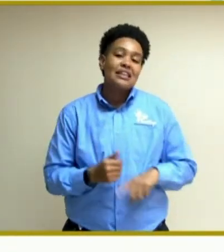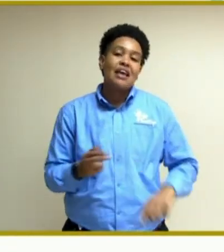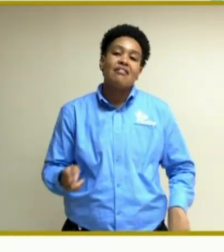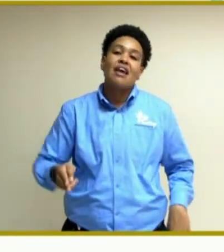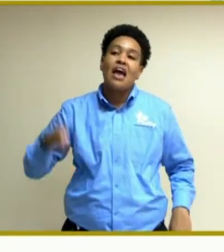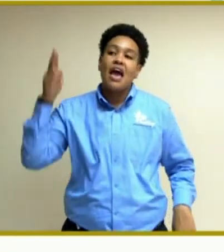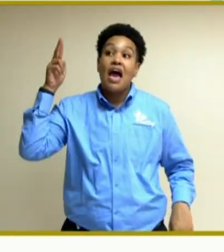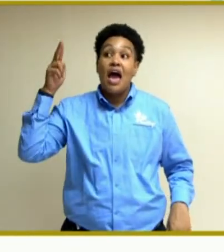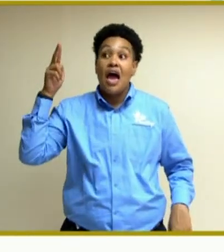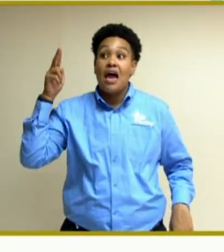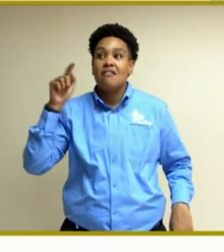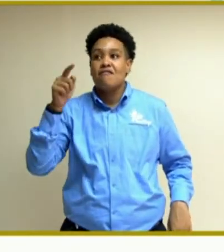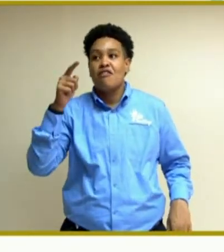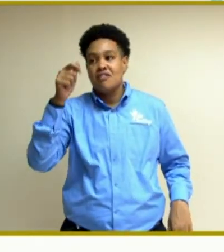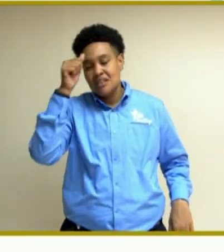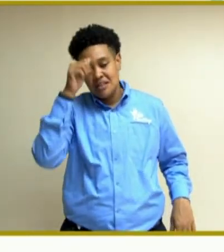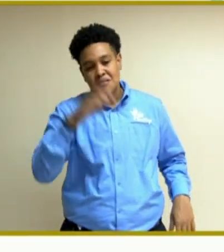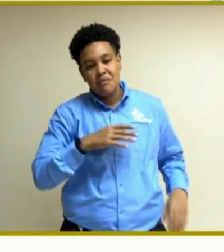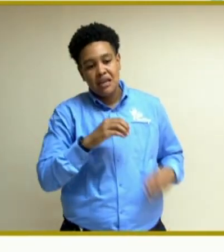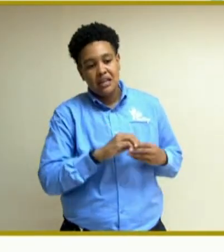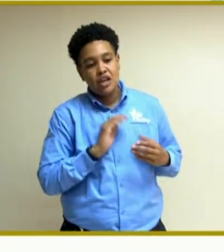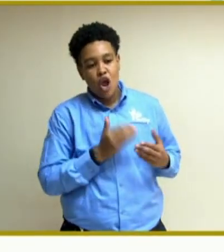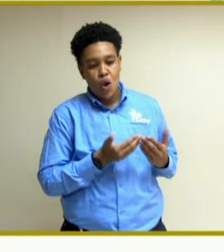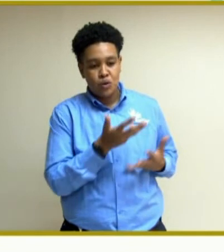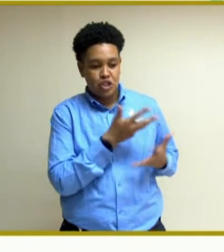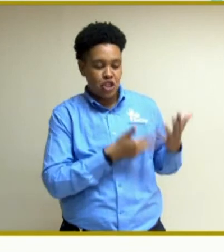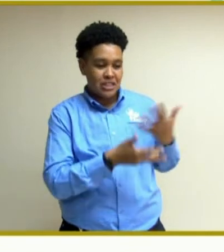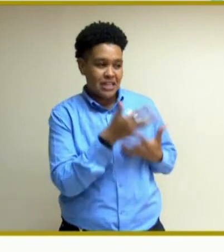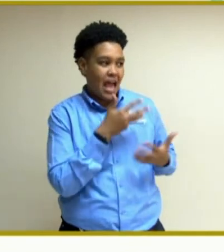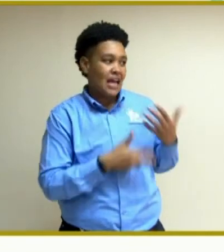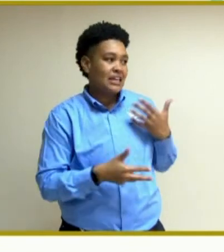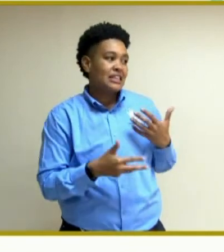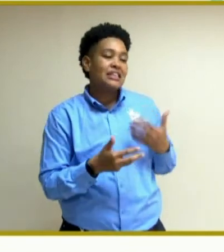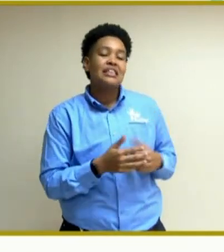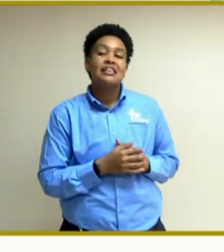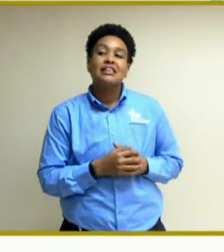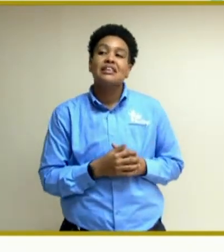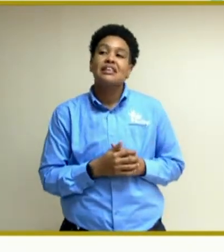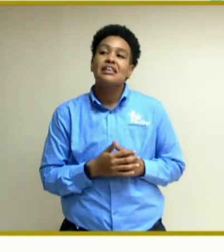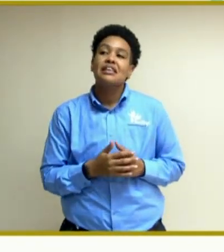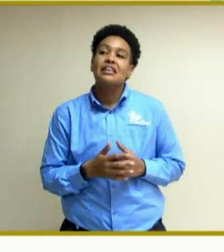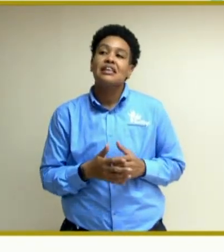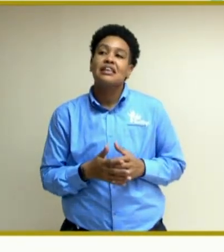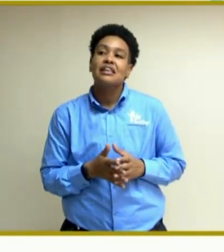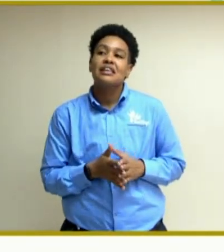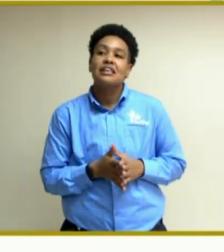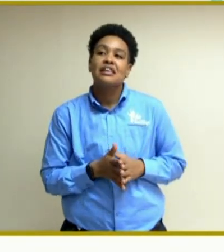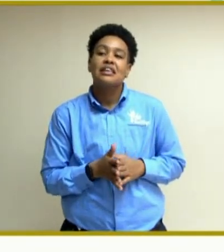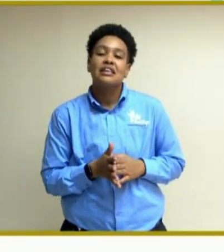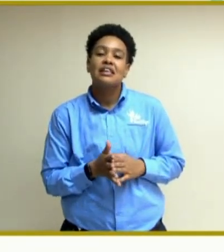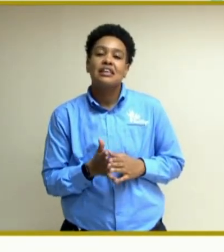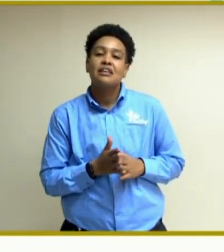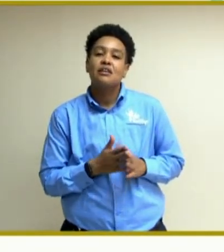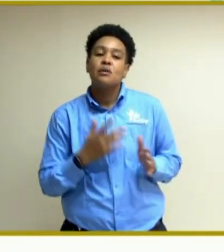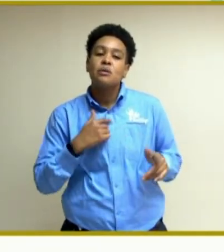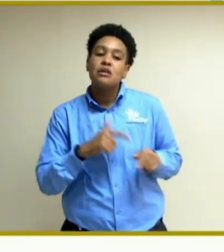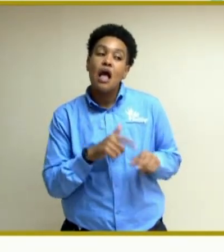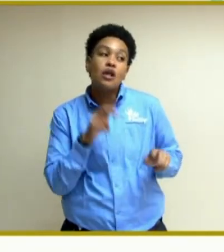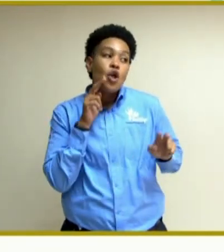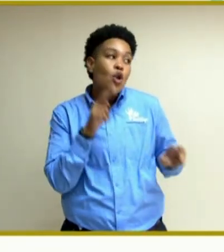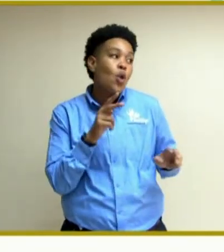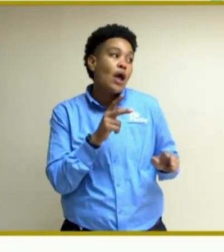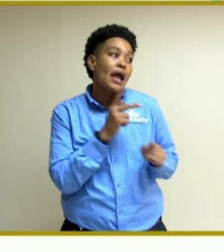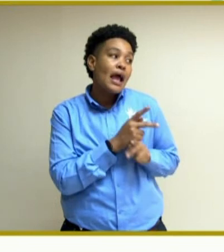among the males in our society. And therefore, we're beginning to look carefully at